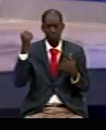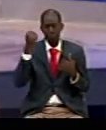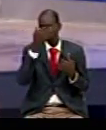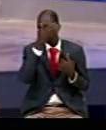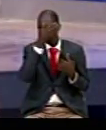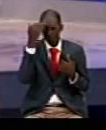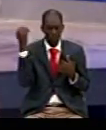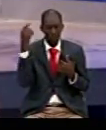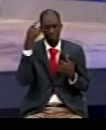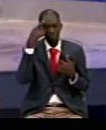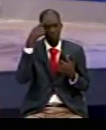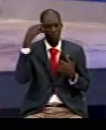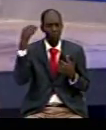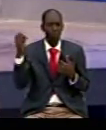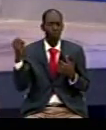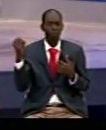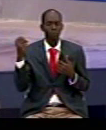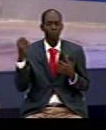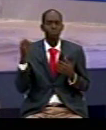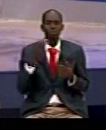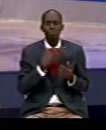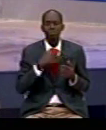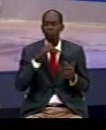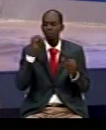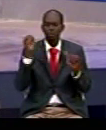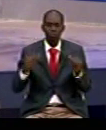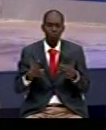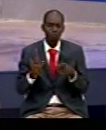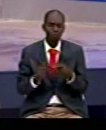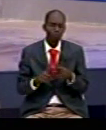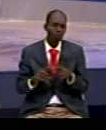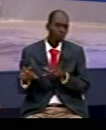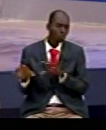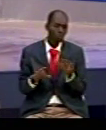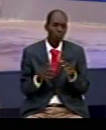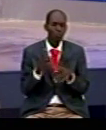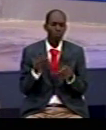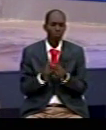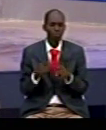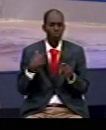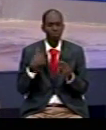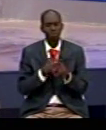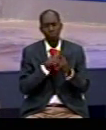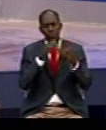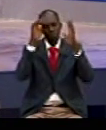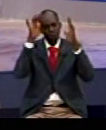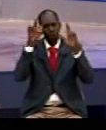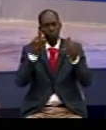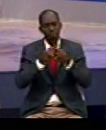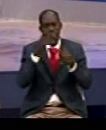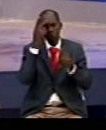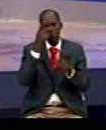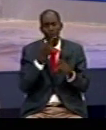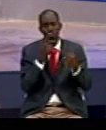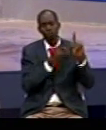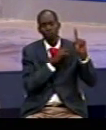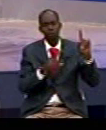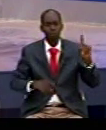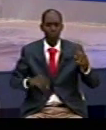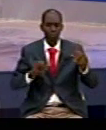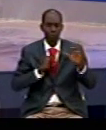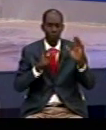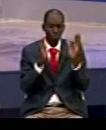dead, and they're not able to perform like we expect as parents. Lord, I